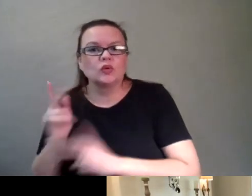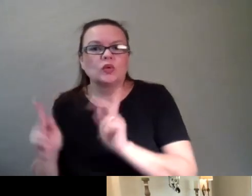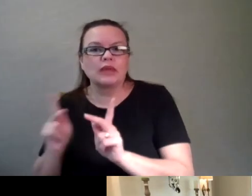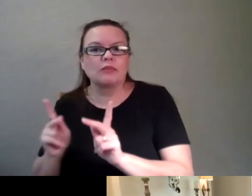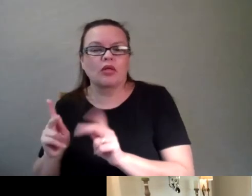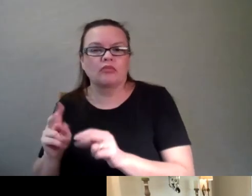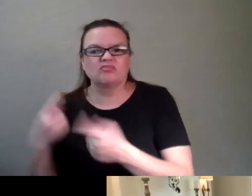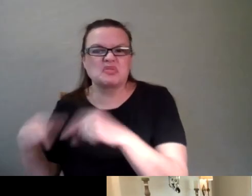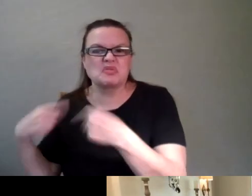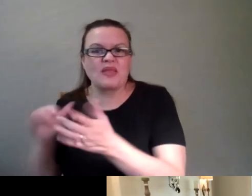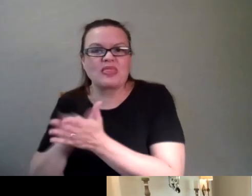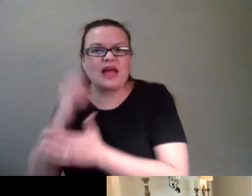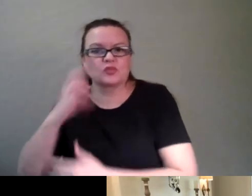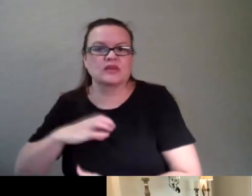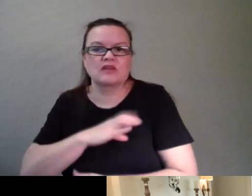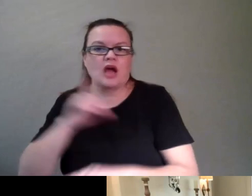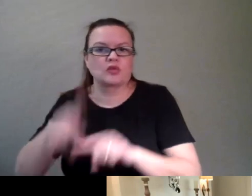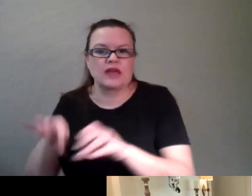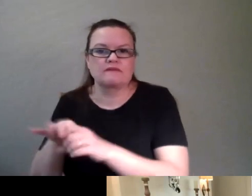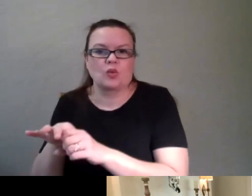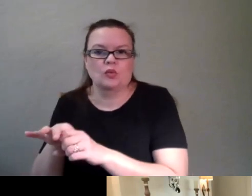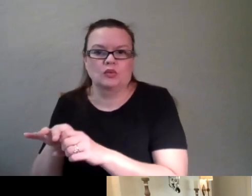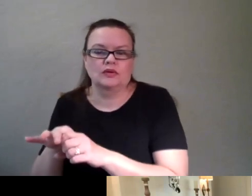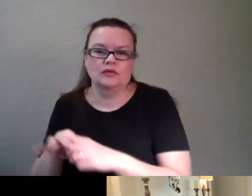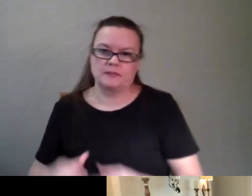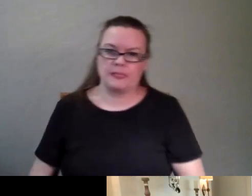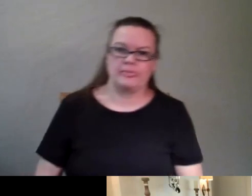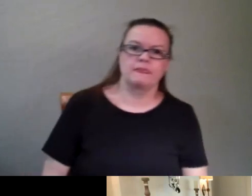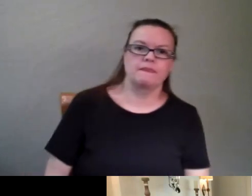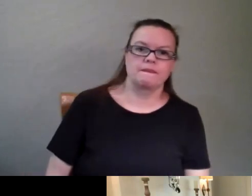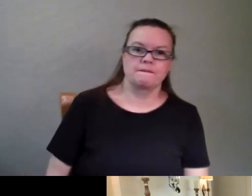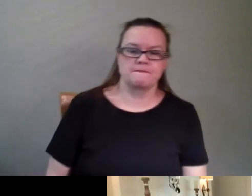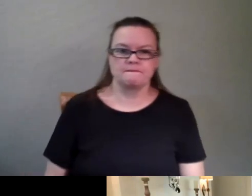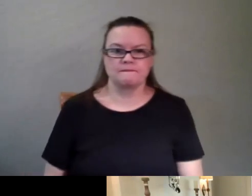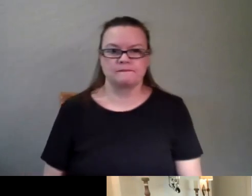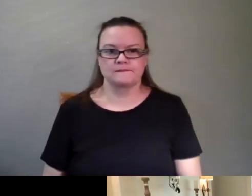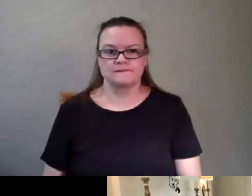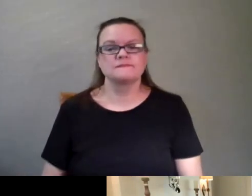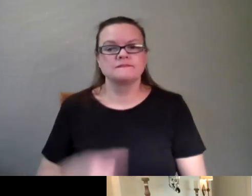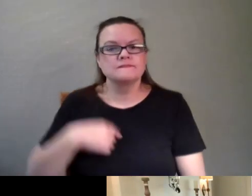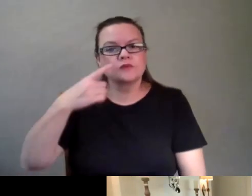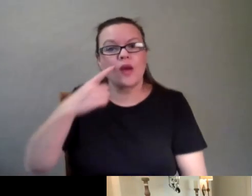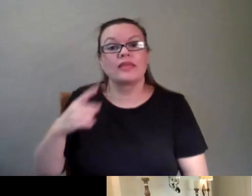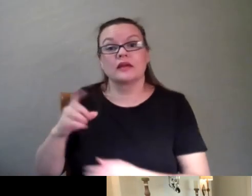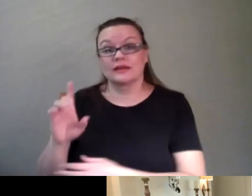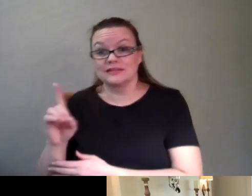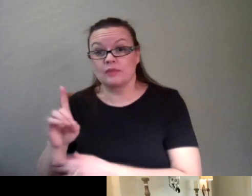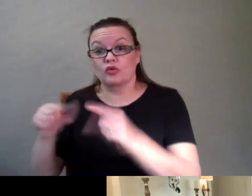in the Congress. So I think there are tensions within each